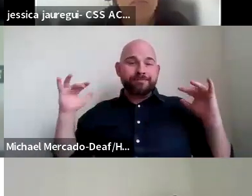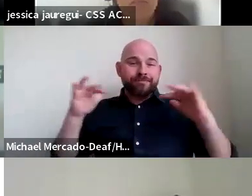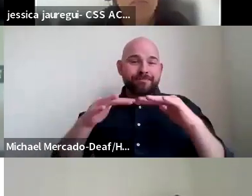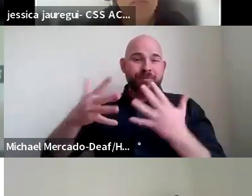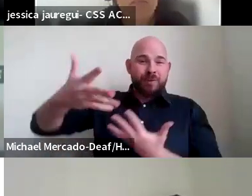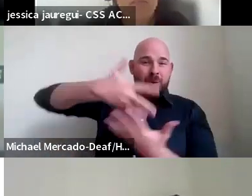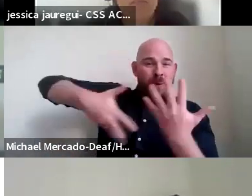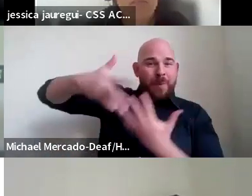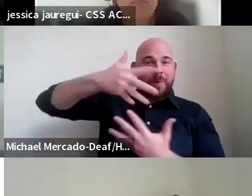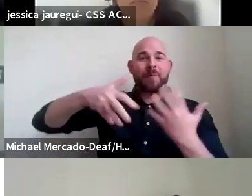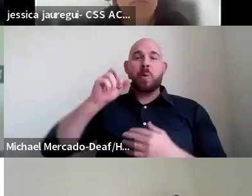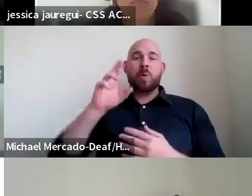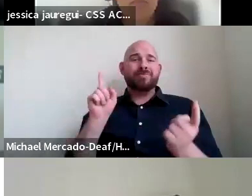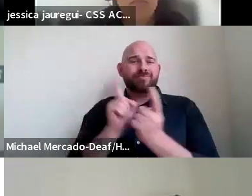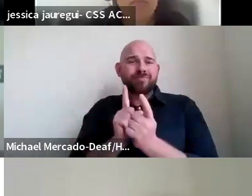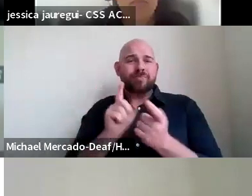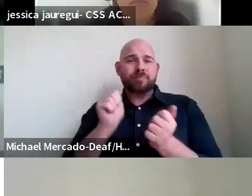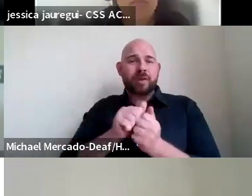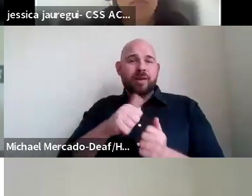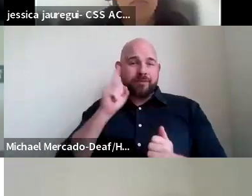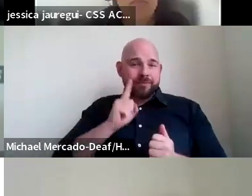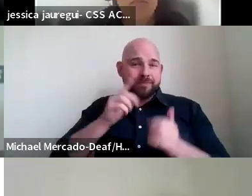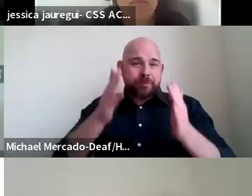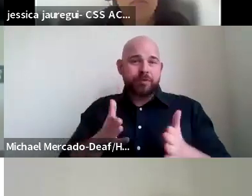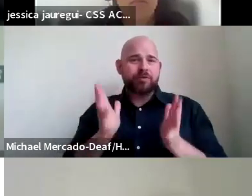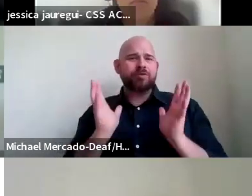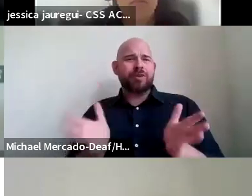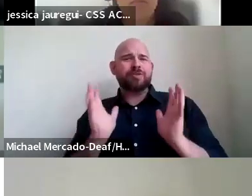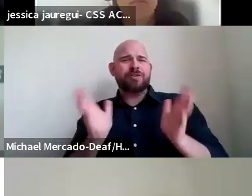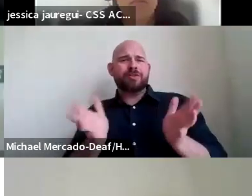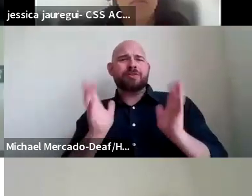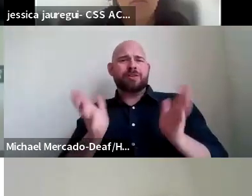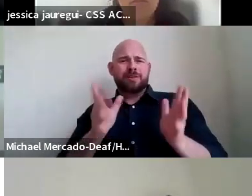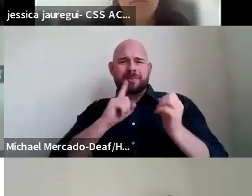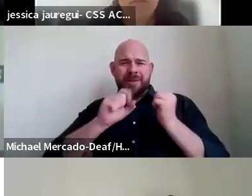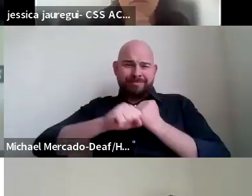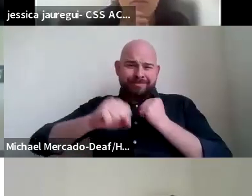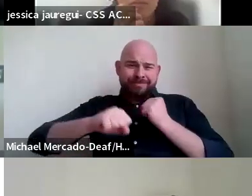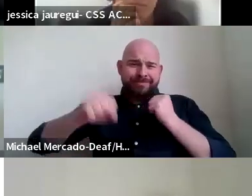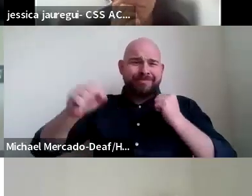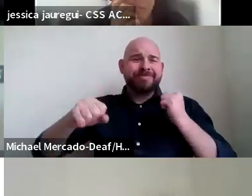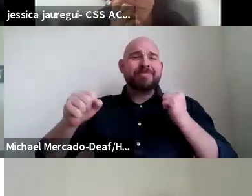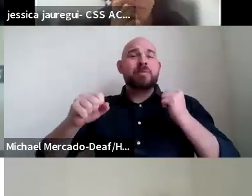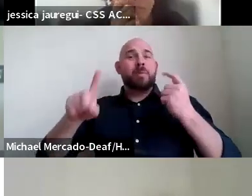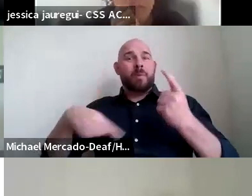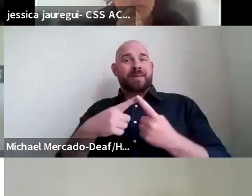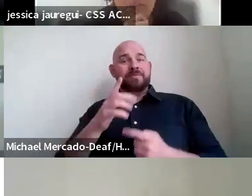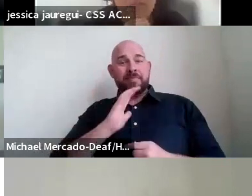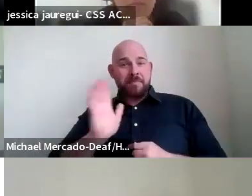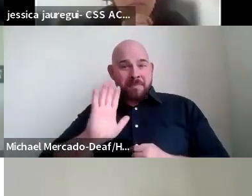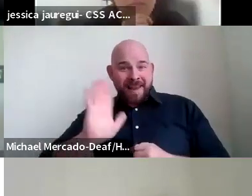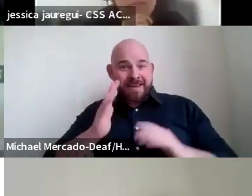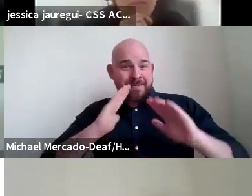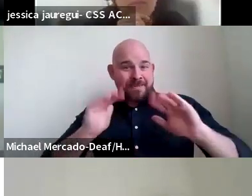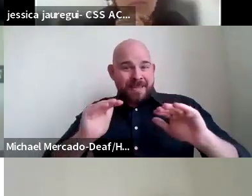that deaf people tend to do. When there's a deaf event, there's socialization, meeting and greeting with other deaf, and all talking amongst